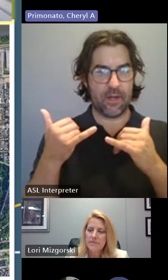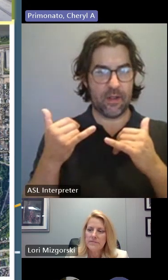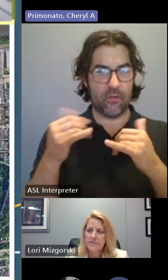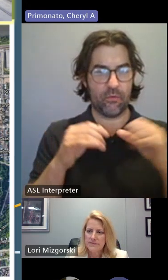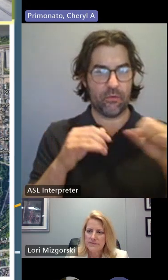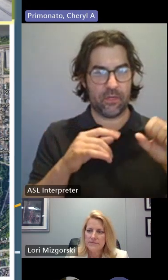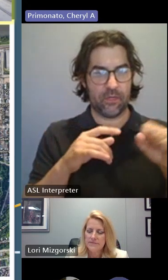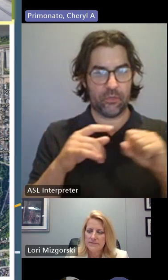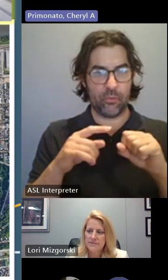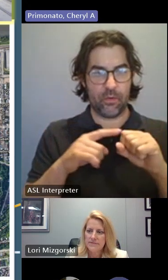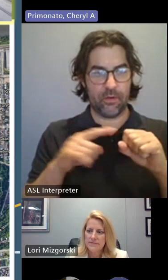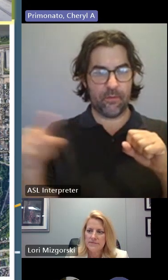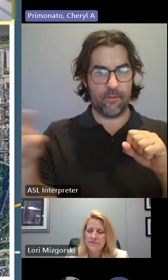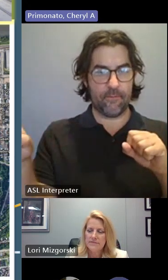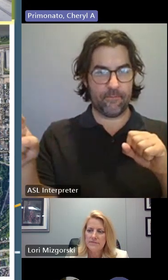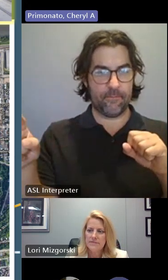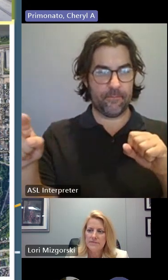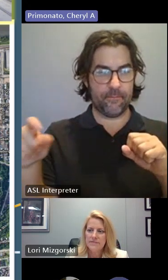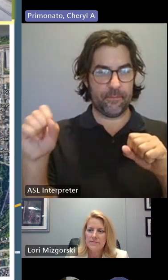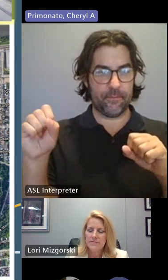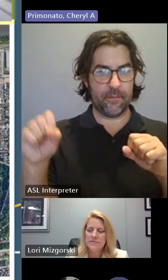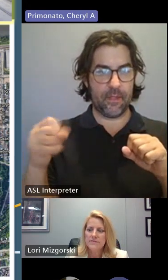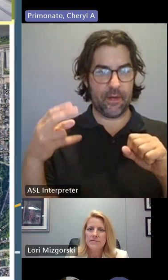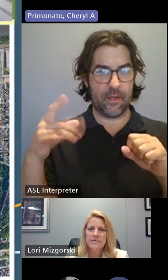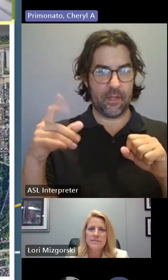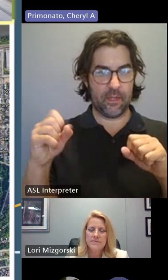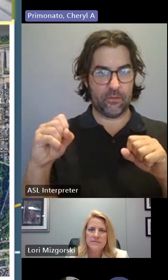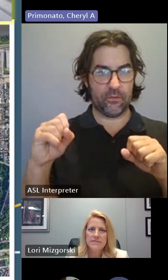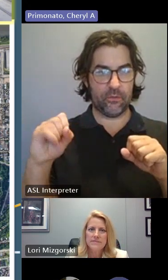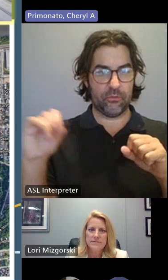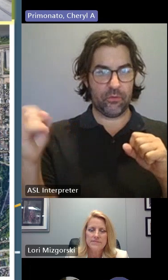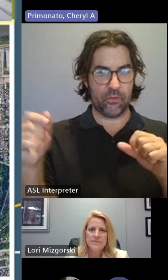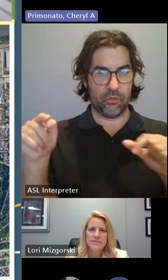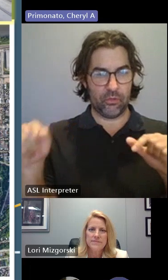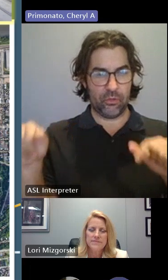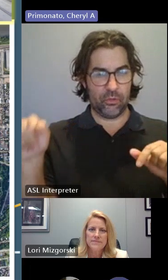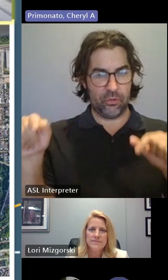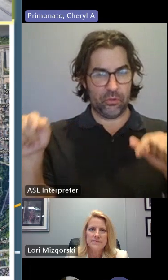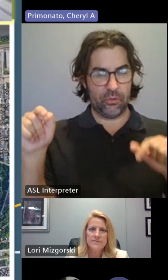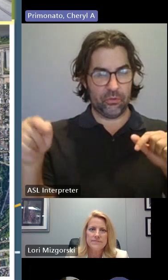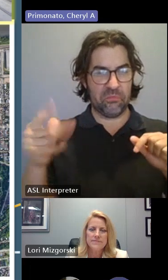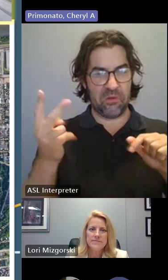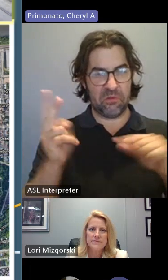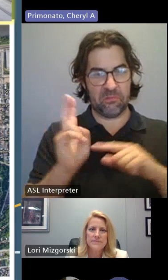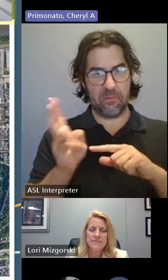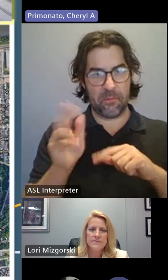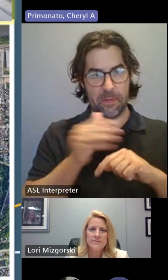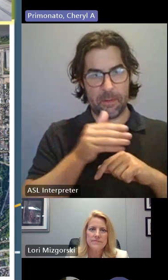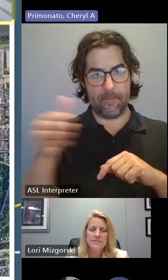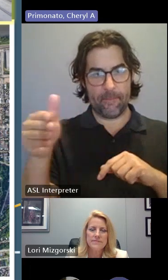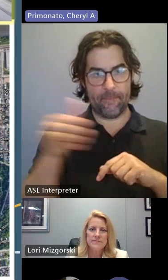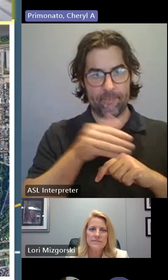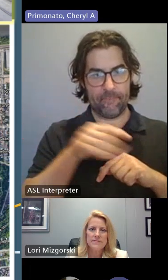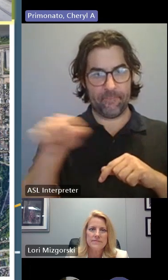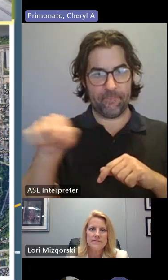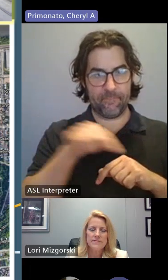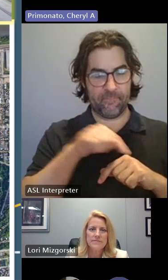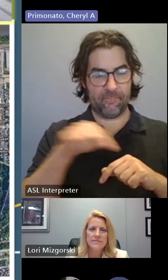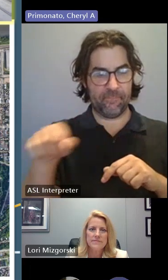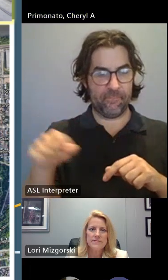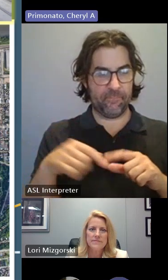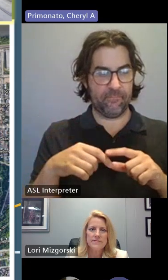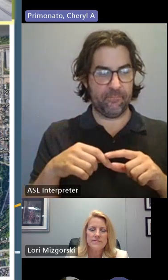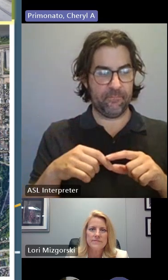Square Station and South Hills Junction Station, which are the two stations at either end of the red and yellow dashed areas